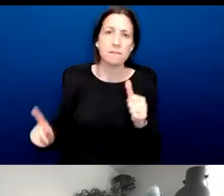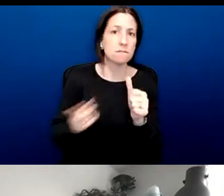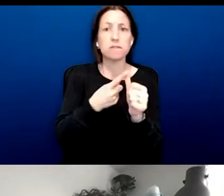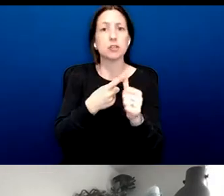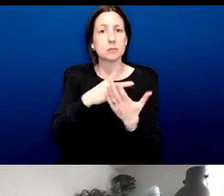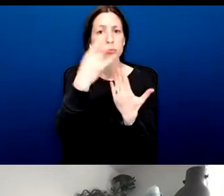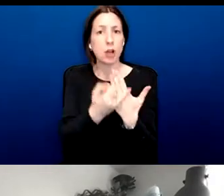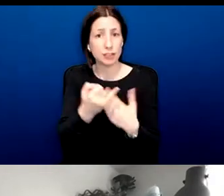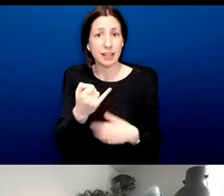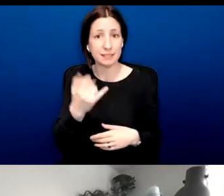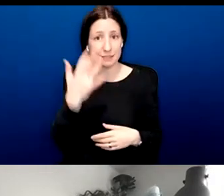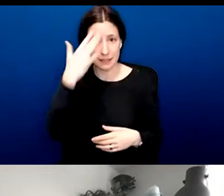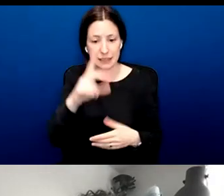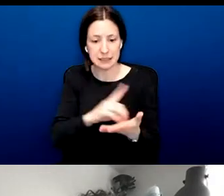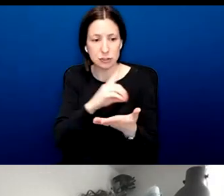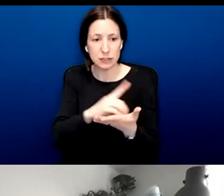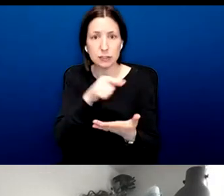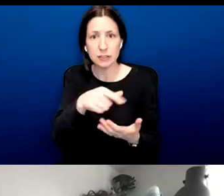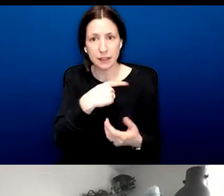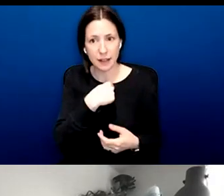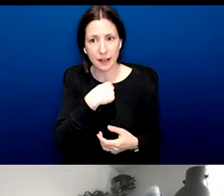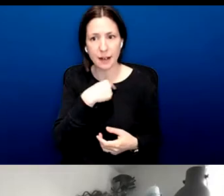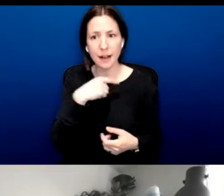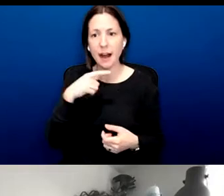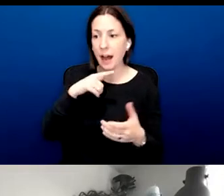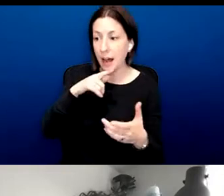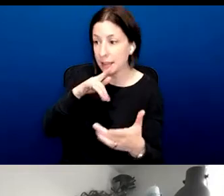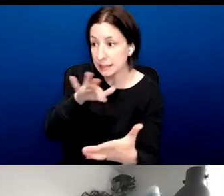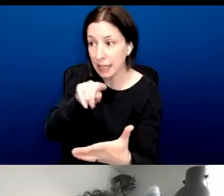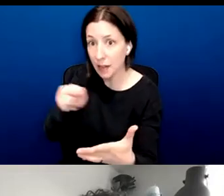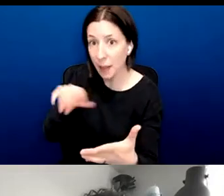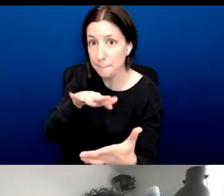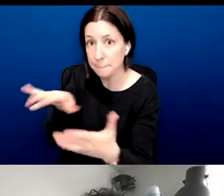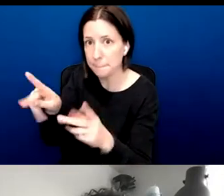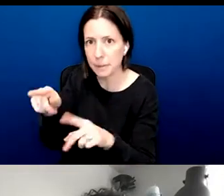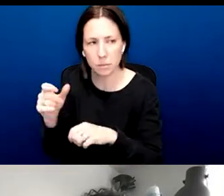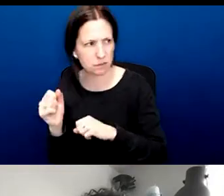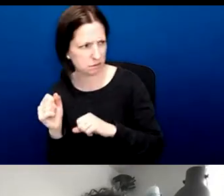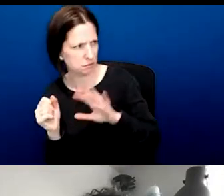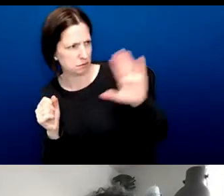people pushing back at me for studying them. So it taught me a few lessons about what it means